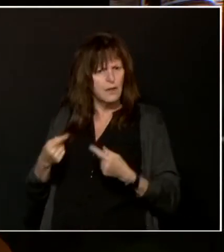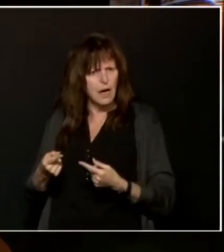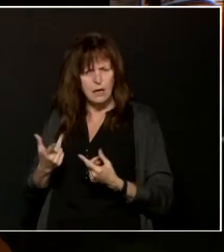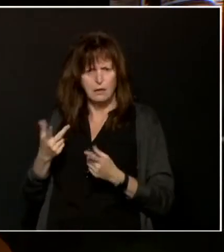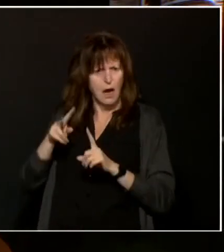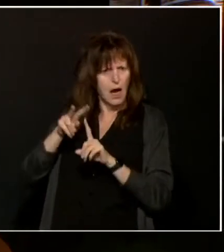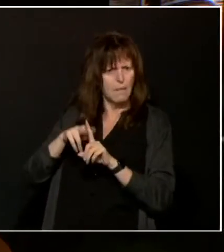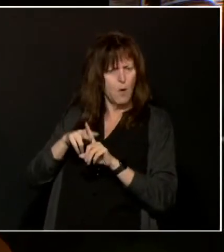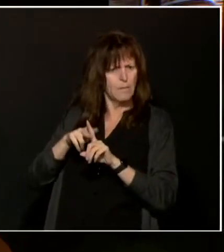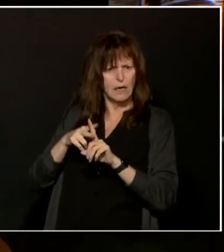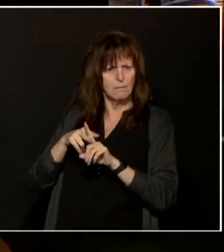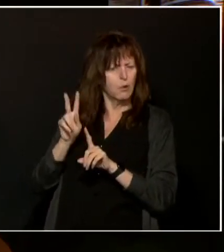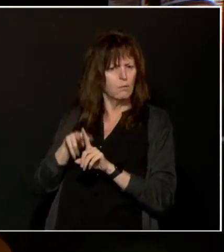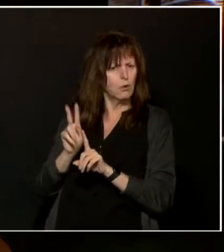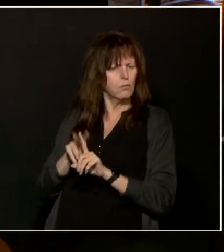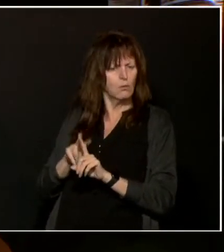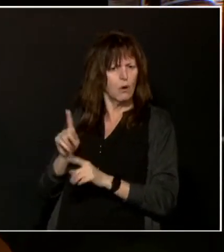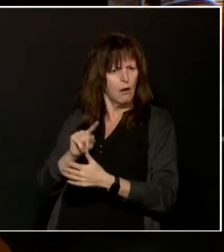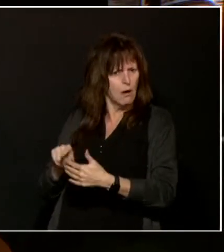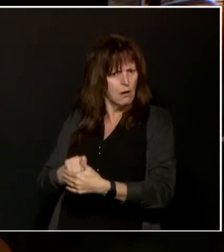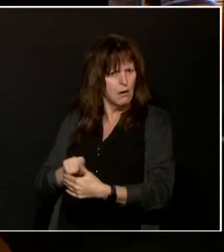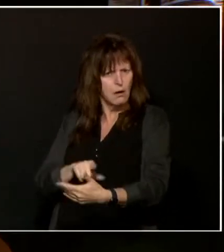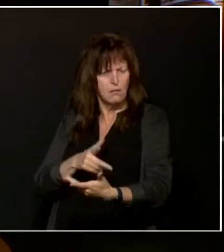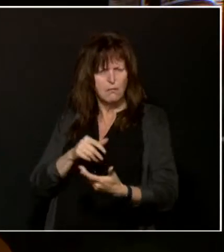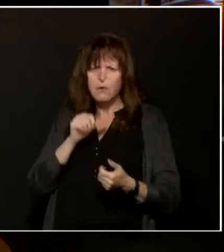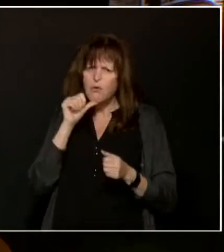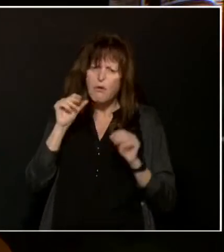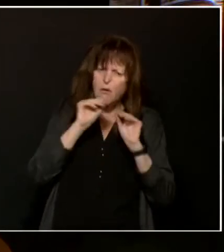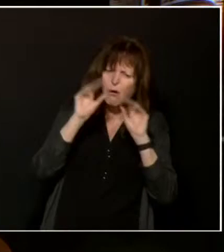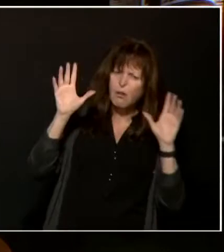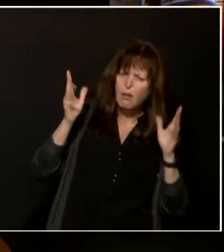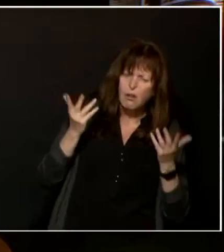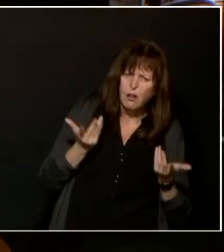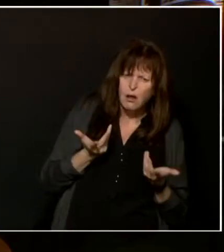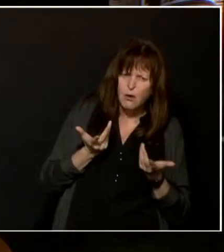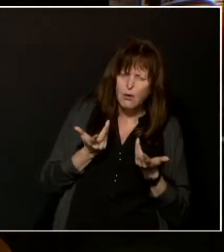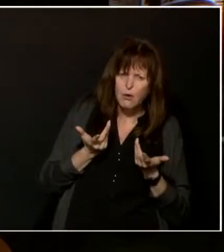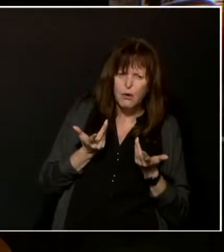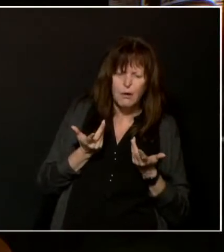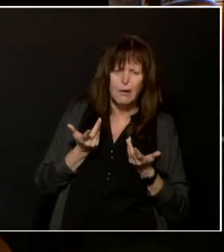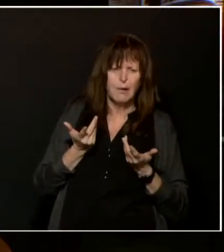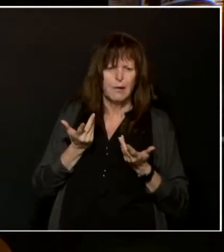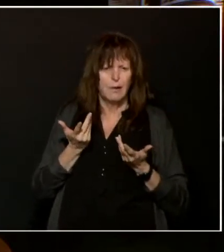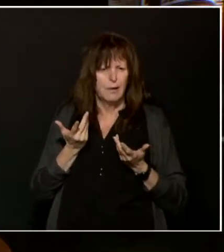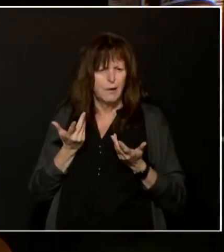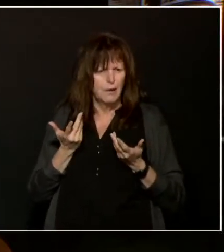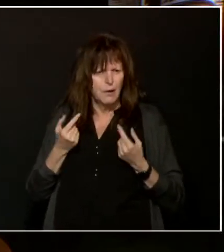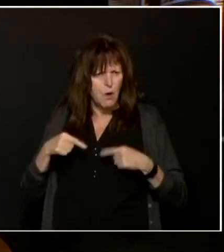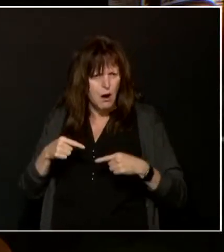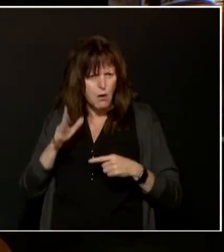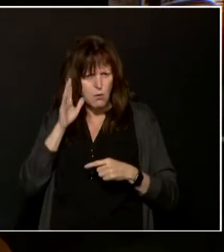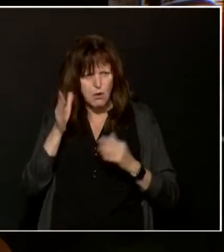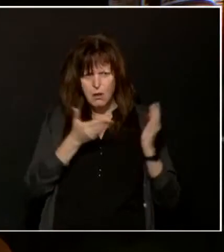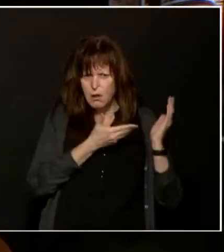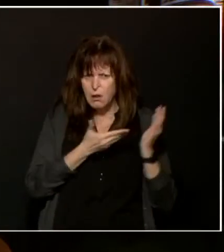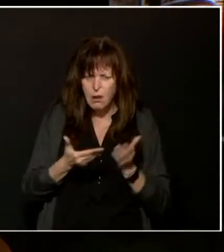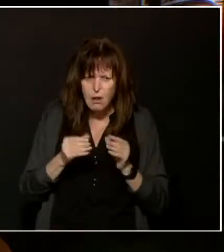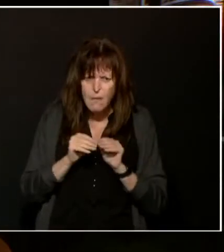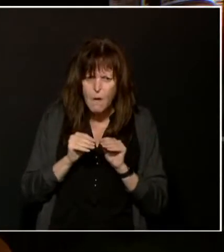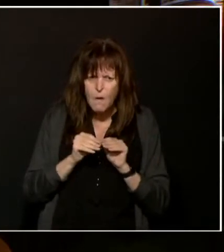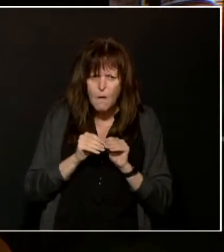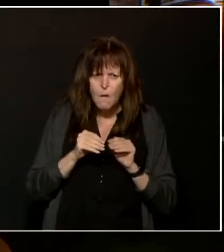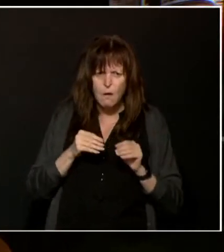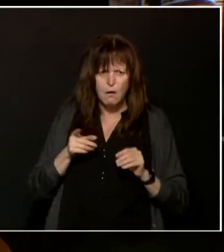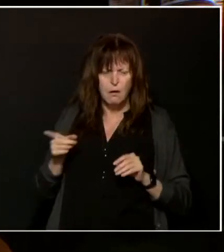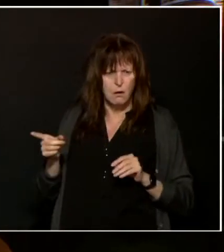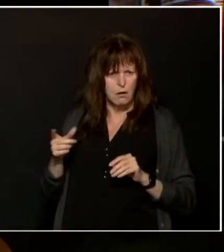don't have any kind of clarity from the province about when they will get supply available, and they don't believe that, given the